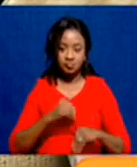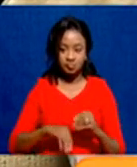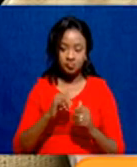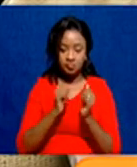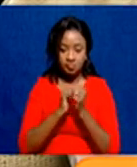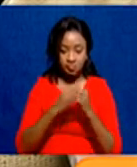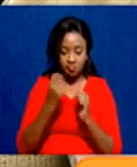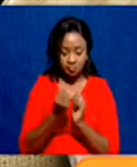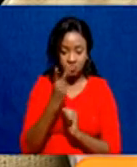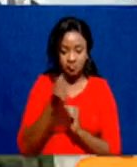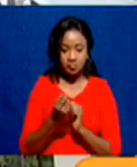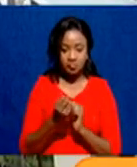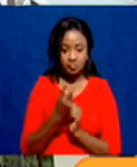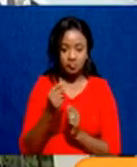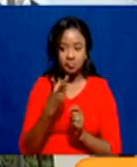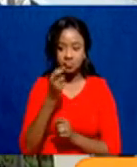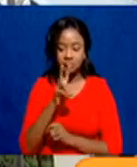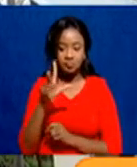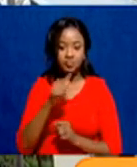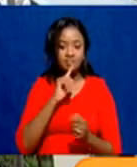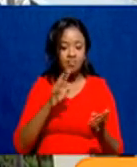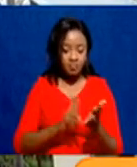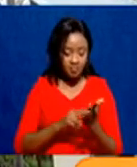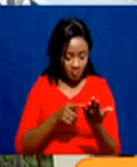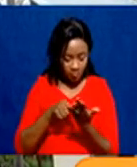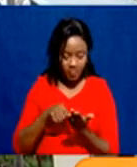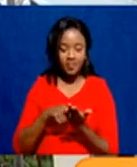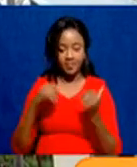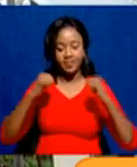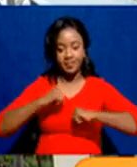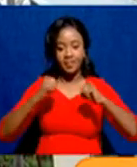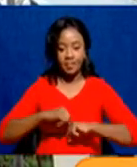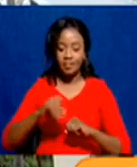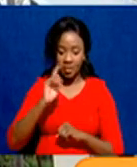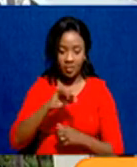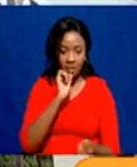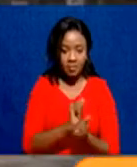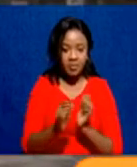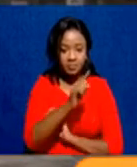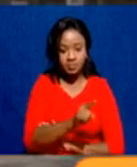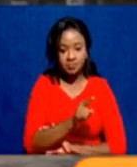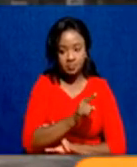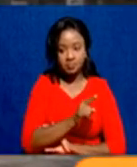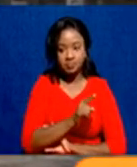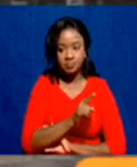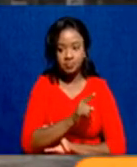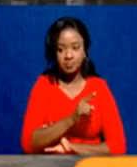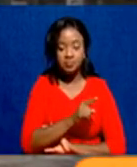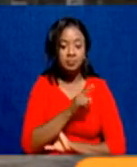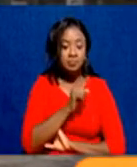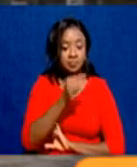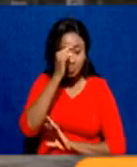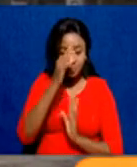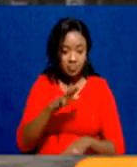DPP returned the file and concurred with the commission's recommendations for prosecution. The former governor has